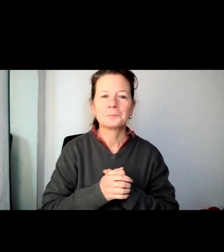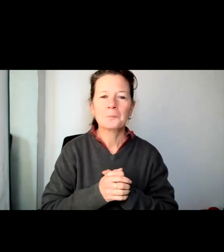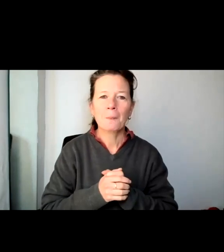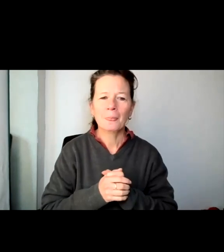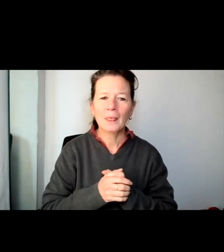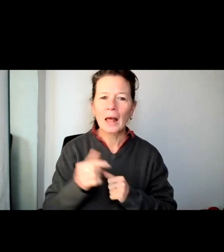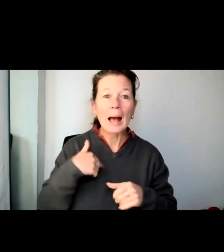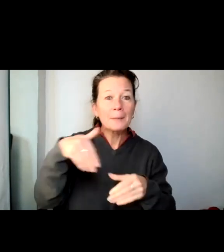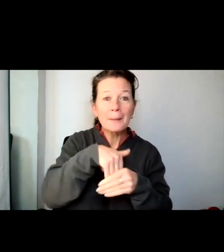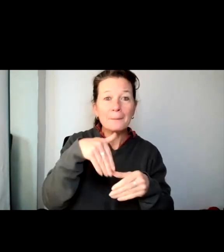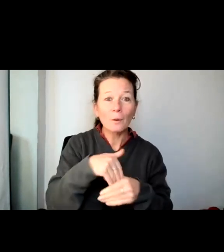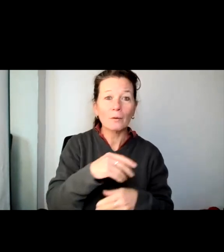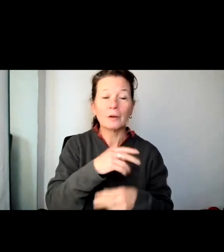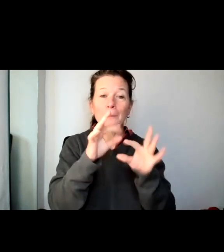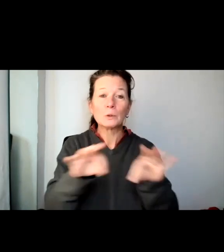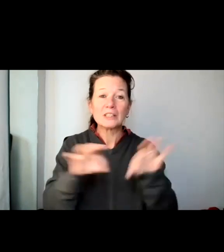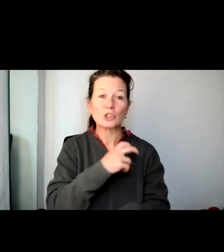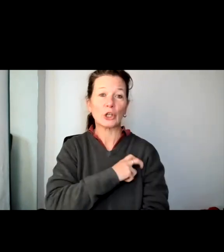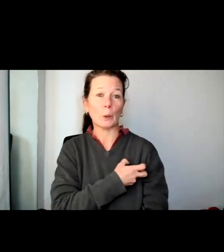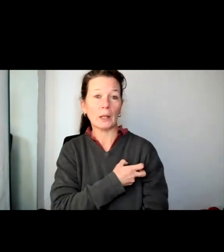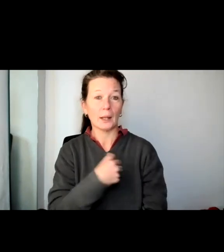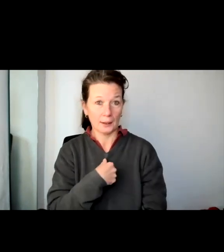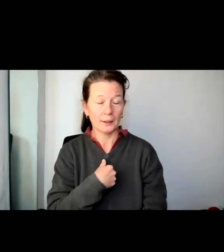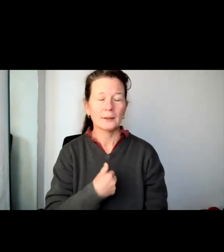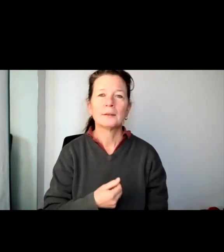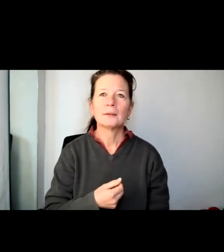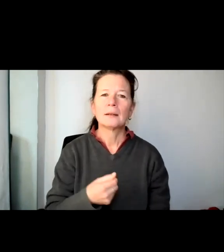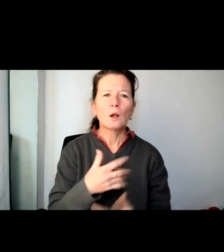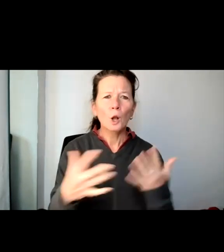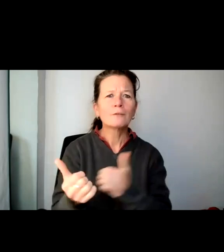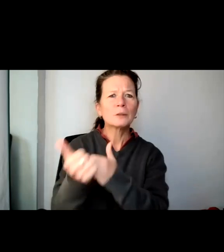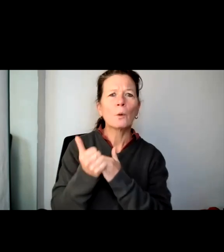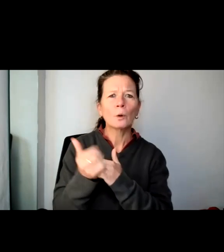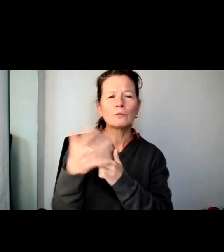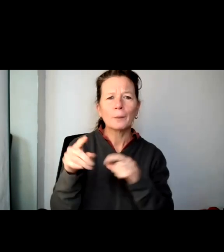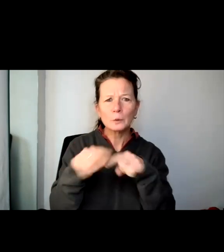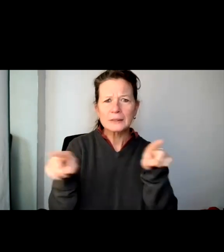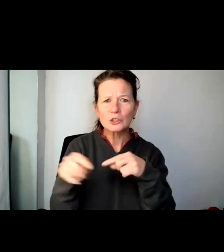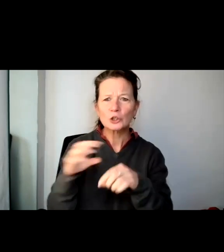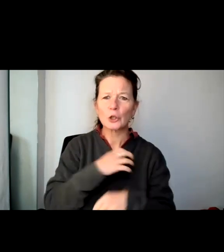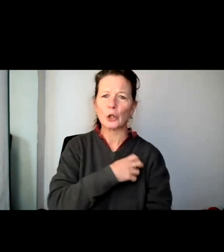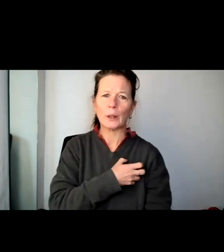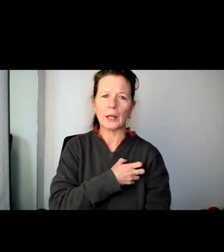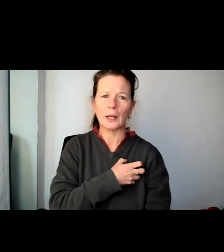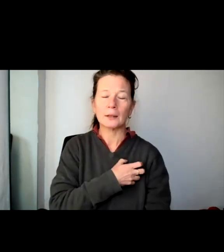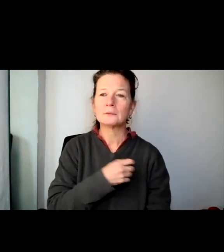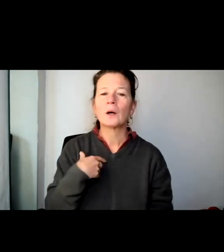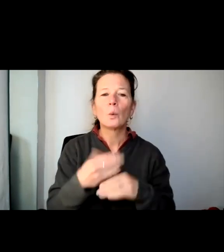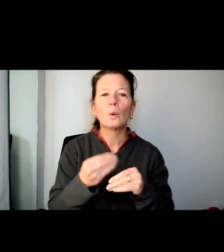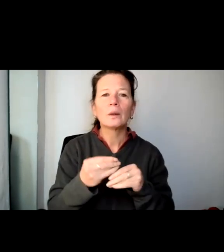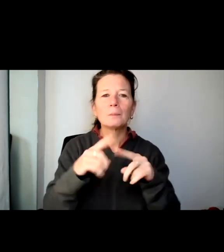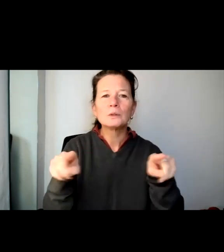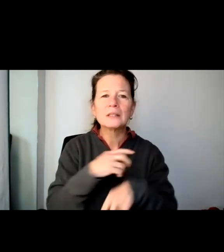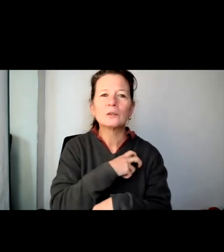I'm a member of the Musicians Union, and I've had a lot of support from the Musicians Union. I work with Musicians